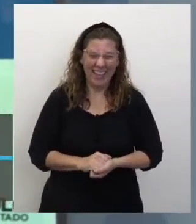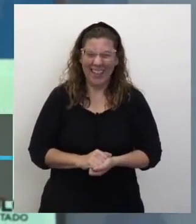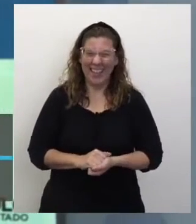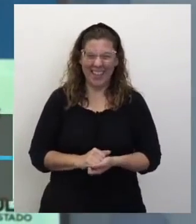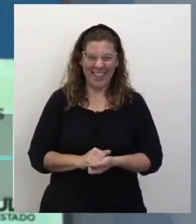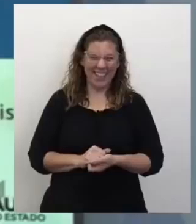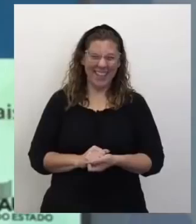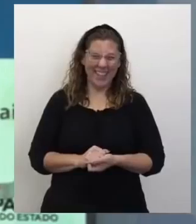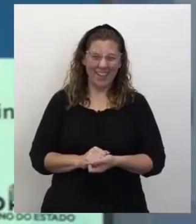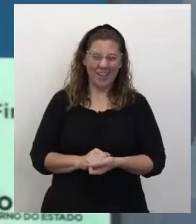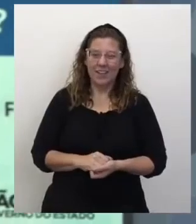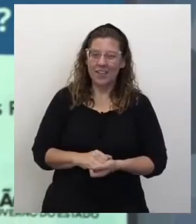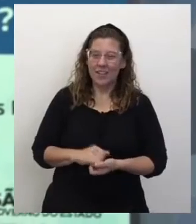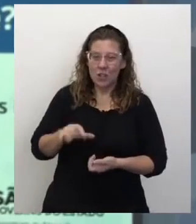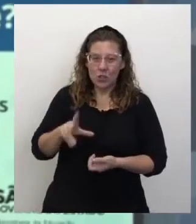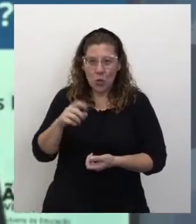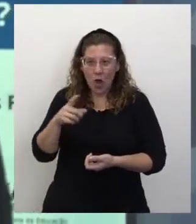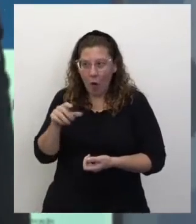João,